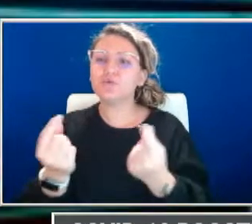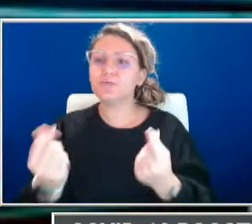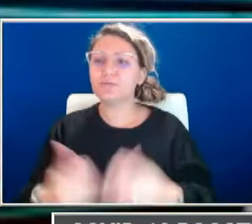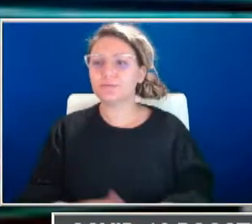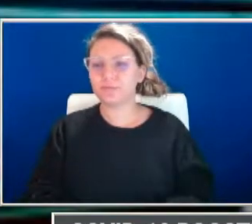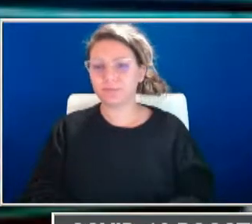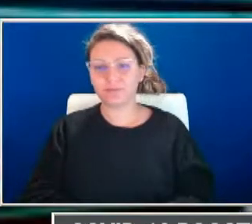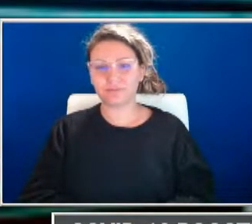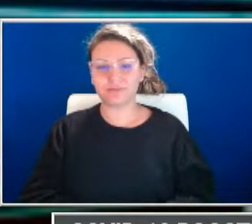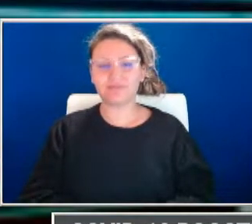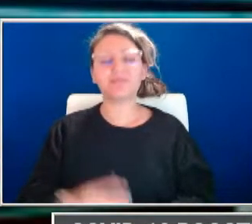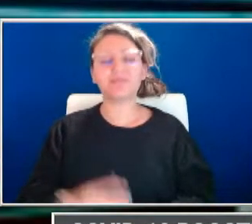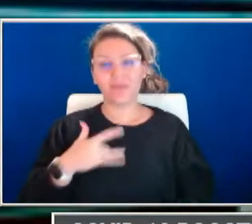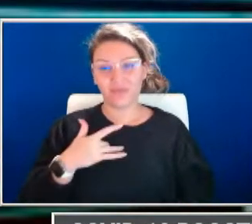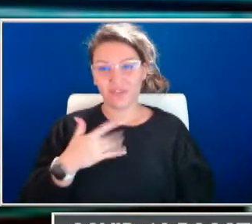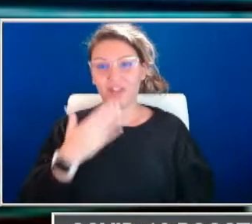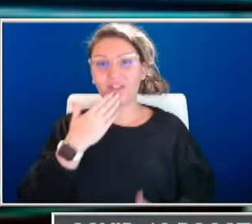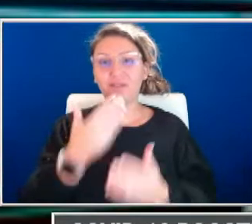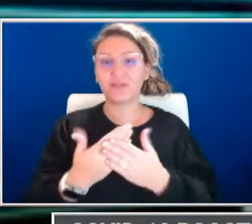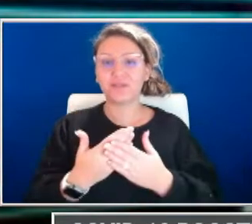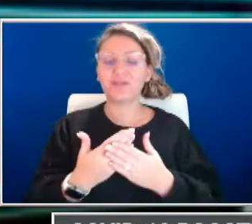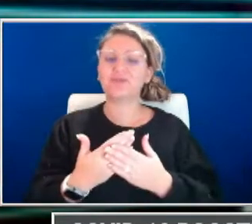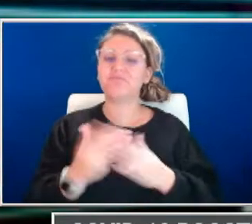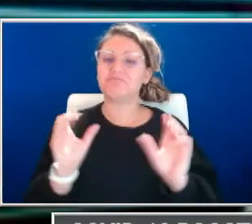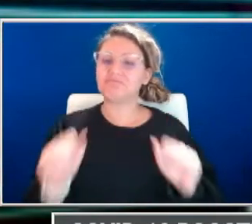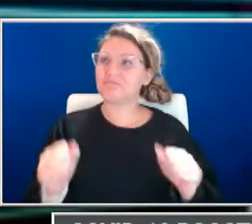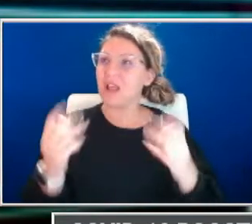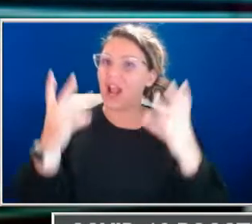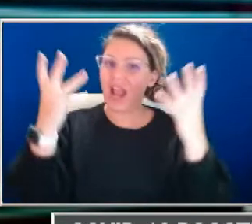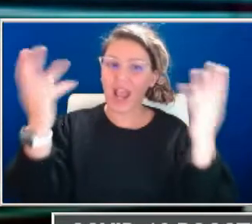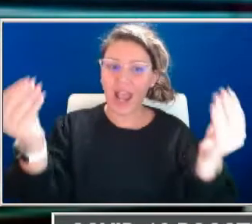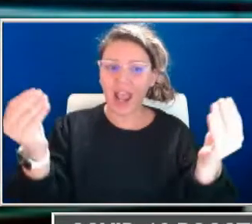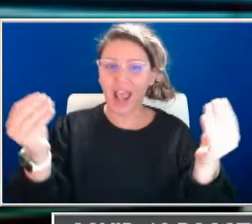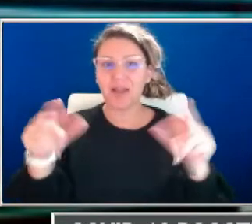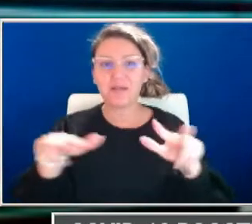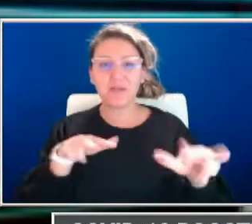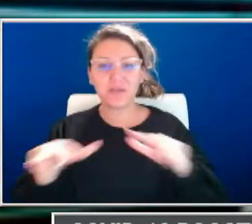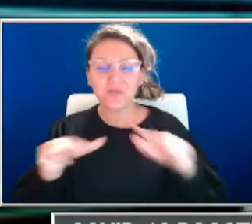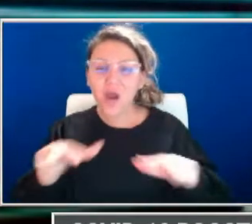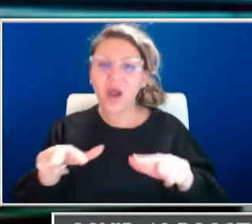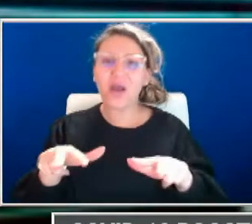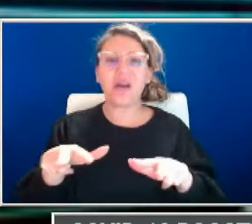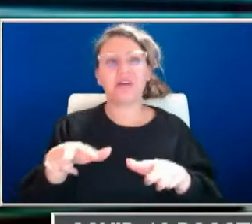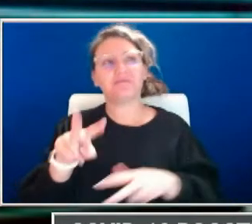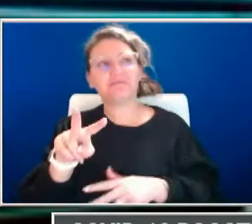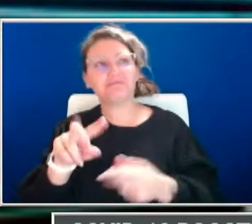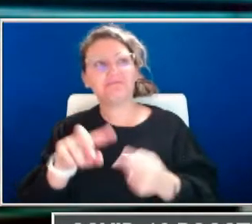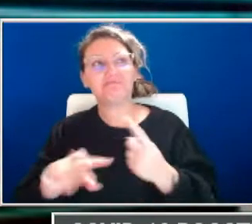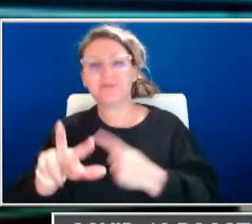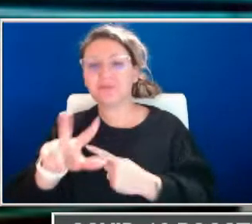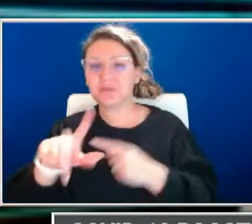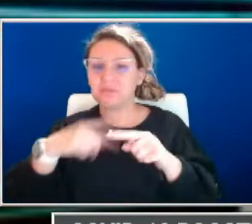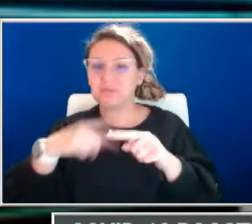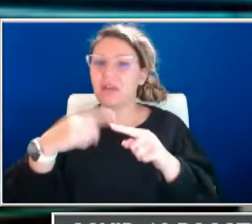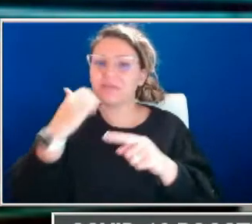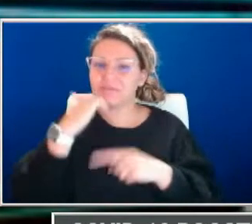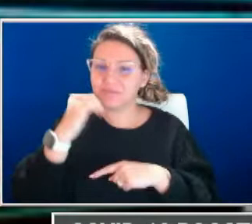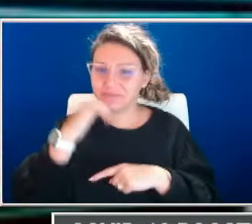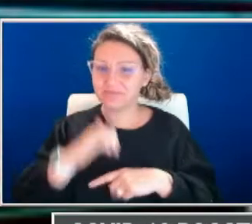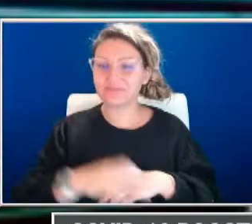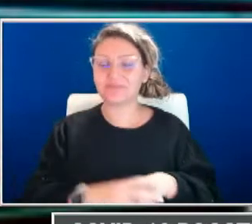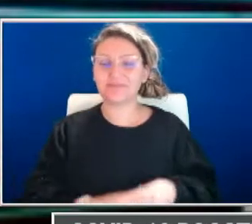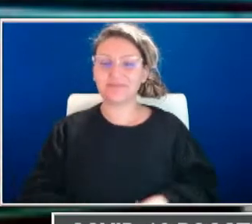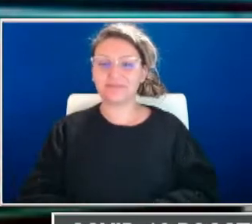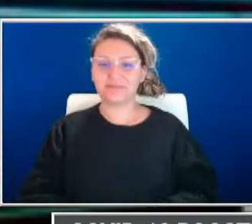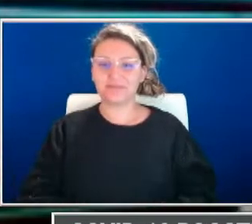Feeling really good. I've been able to get out and walk 2 to 3 miles a day, and then trying to